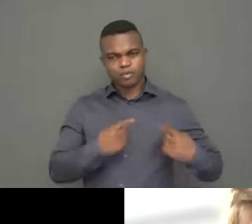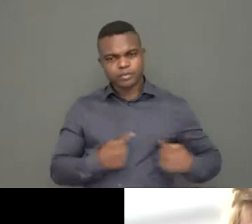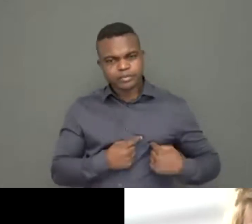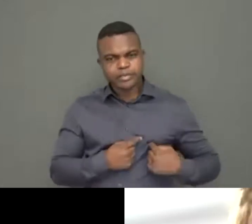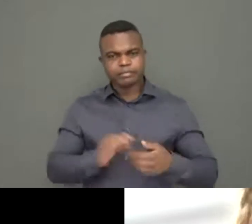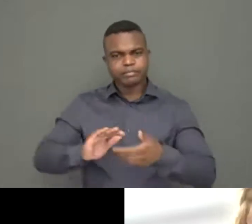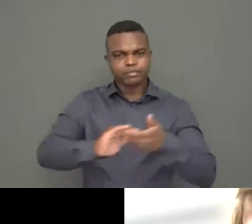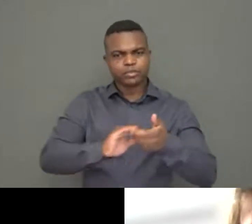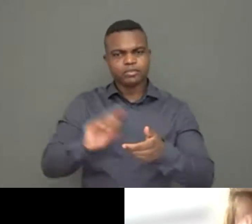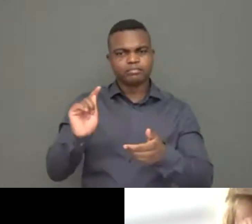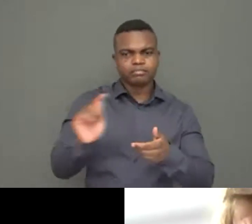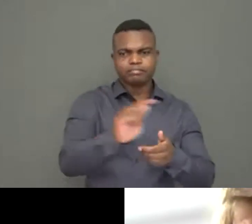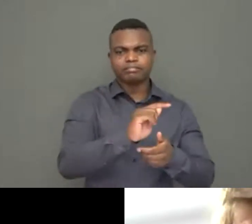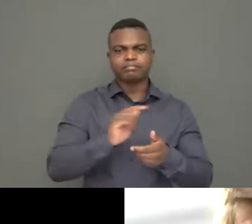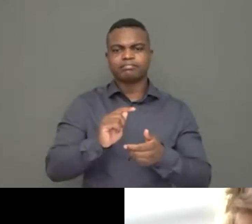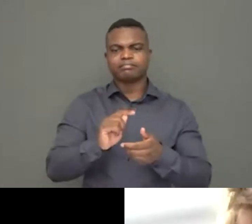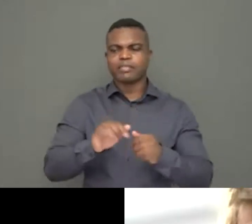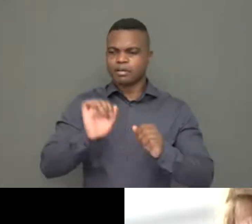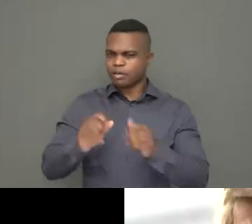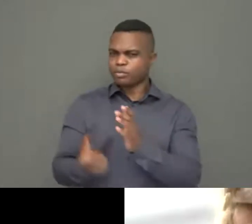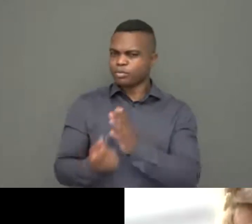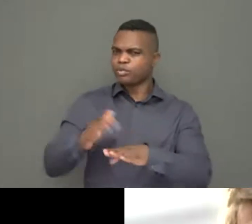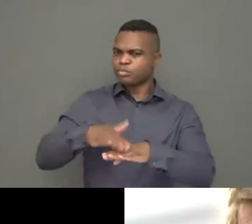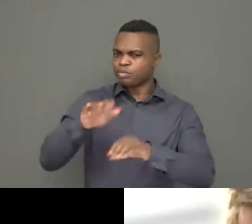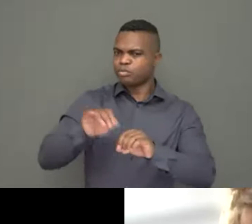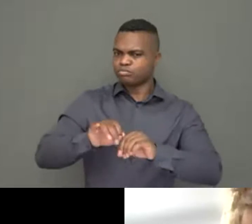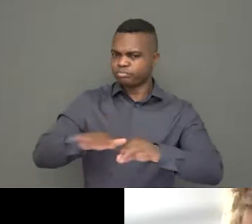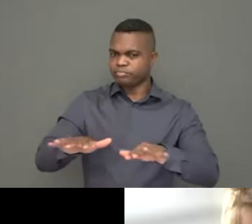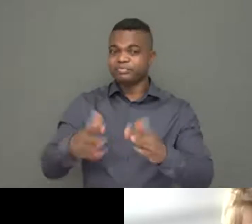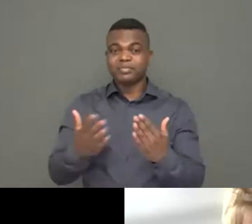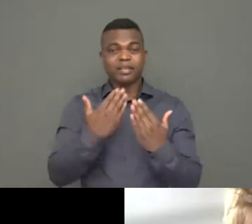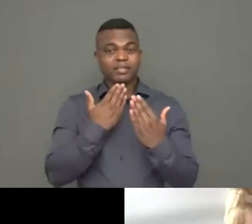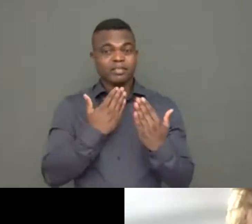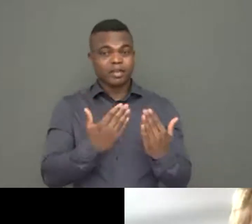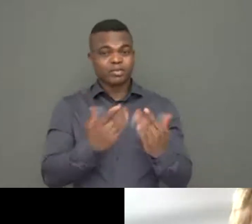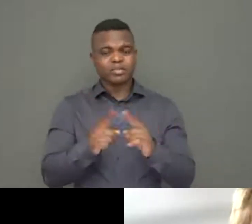over this period of time. And I'm looking forward to listening to other people's reflections on the project today as well.